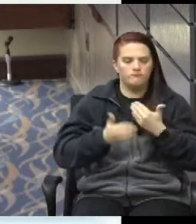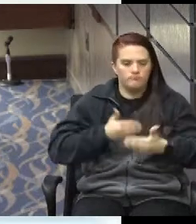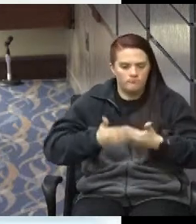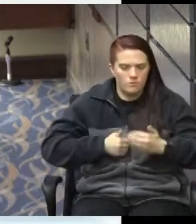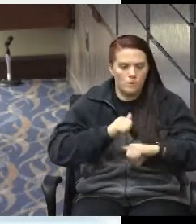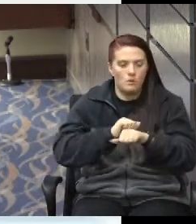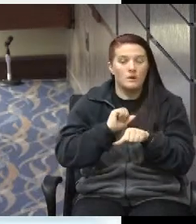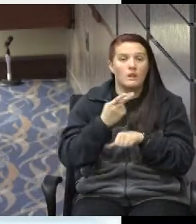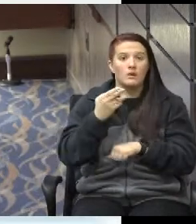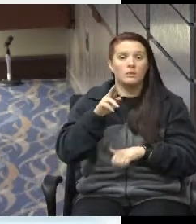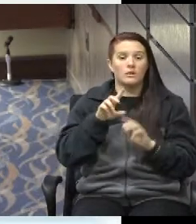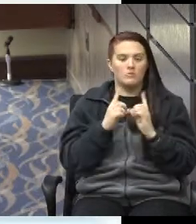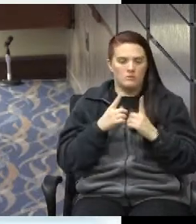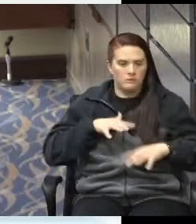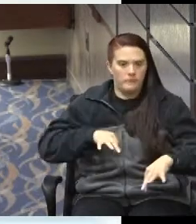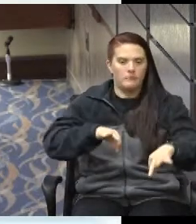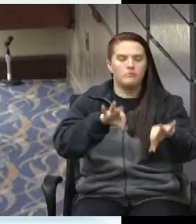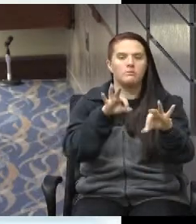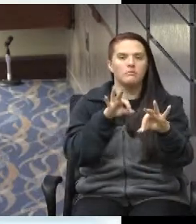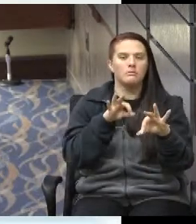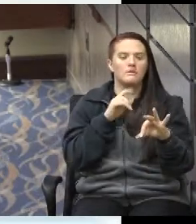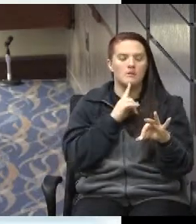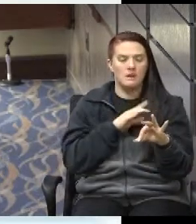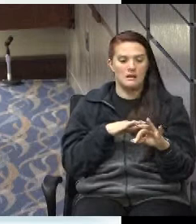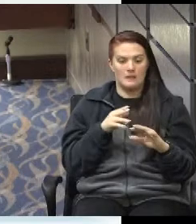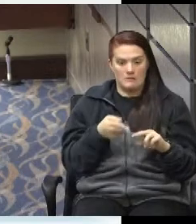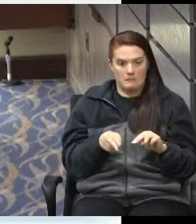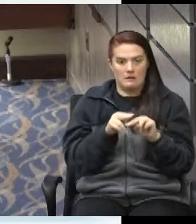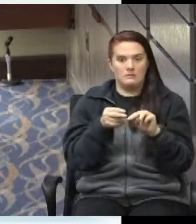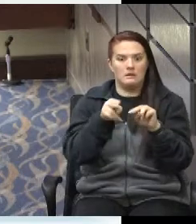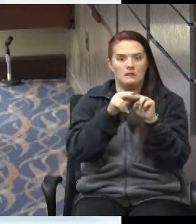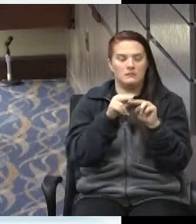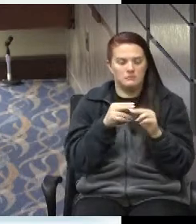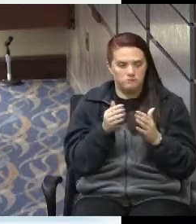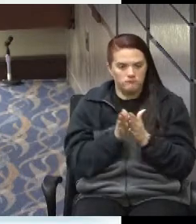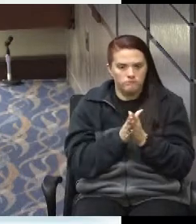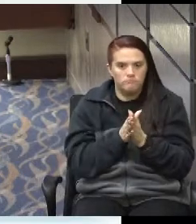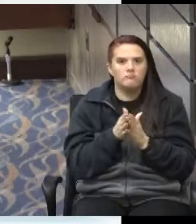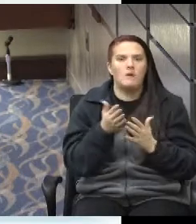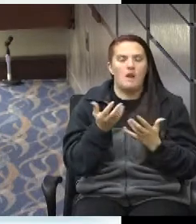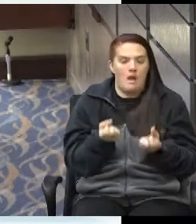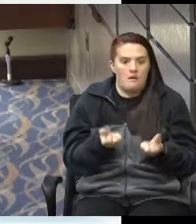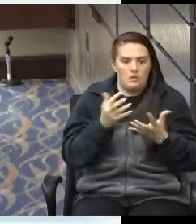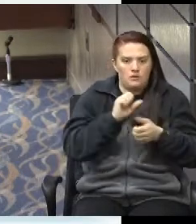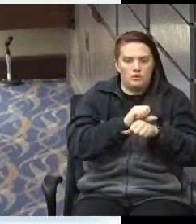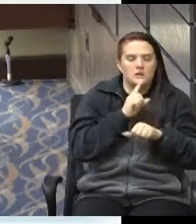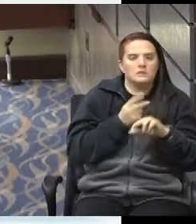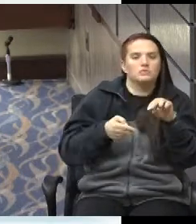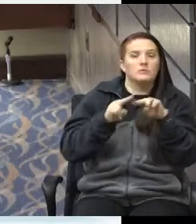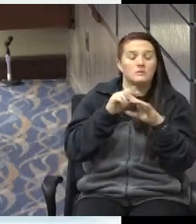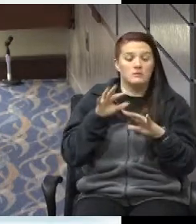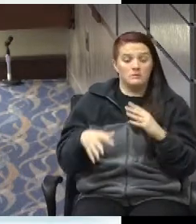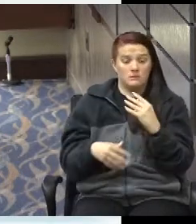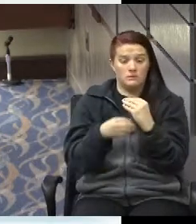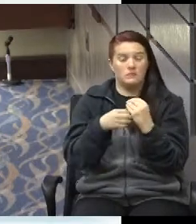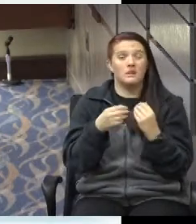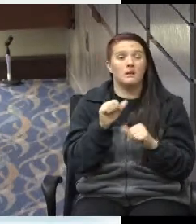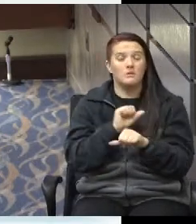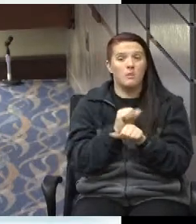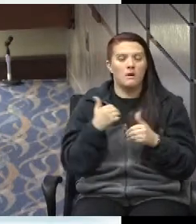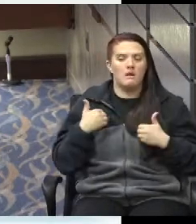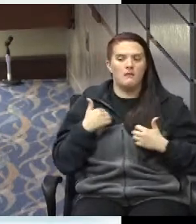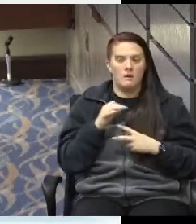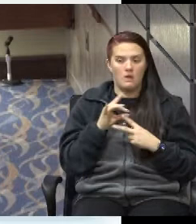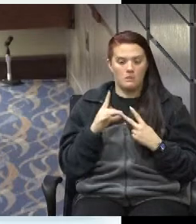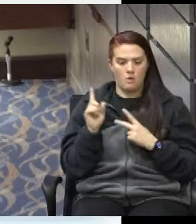is picking up. The pace is increasing and the quantity of work is increasing. Additionally, employees have